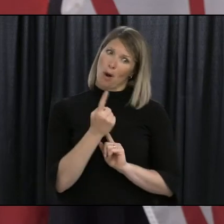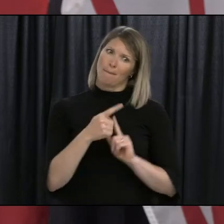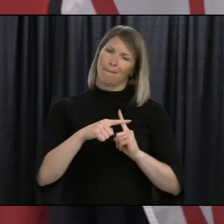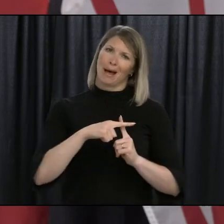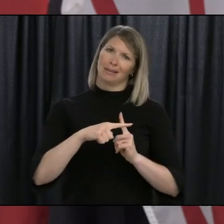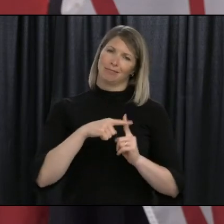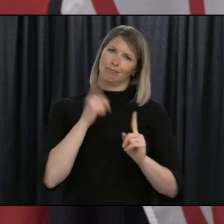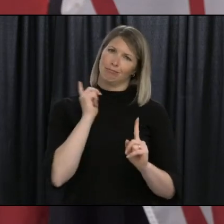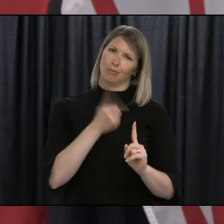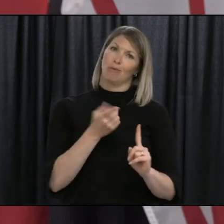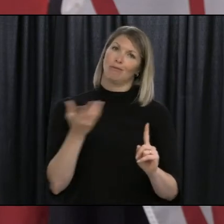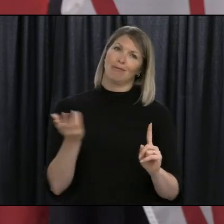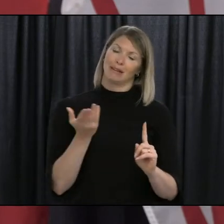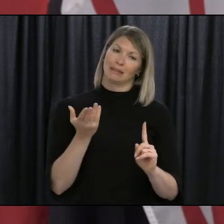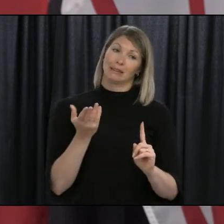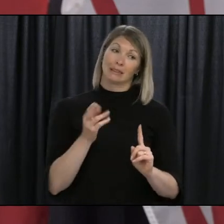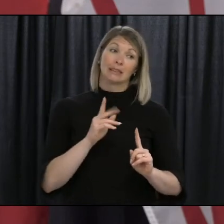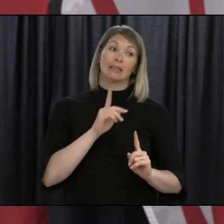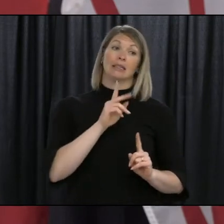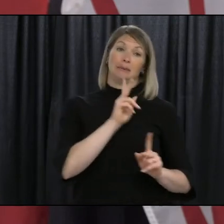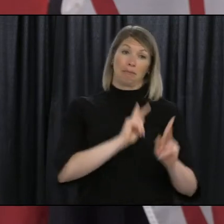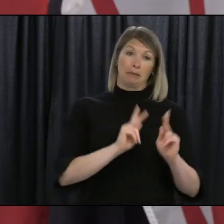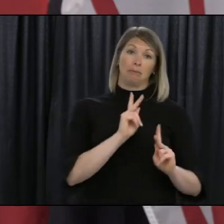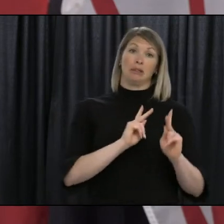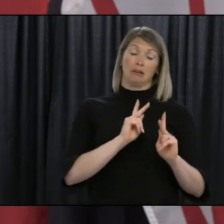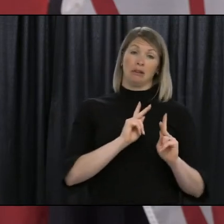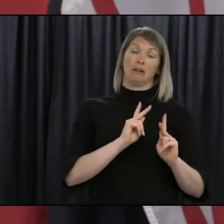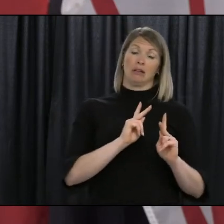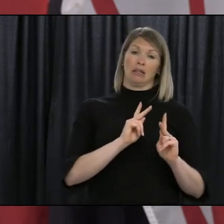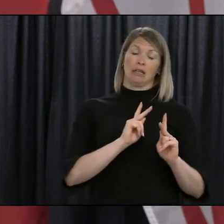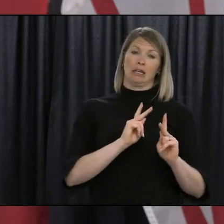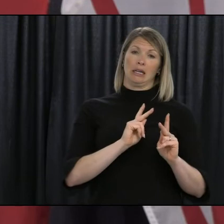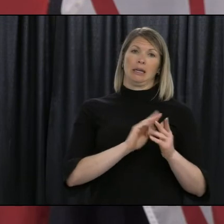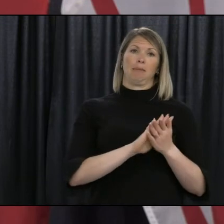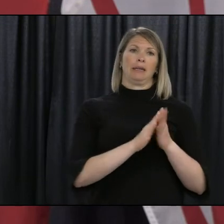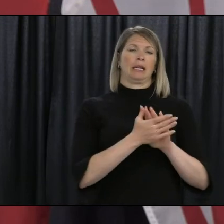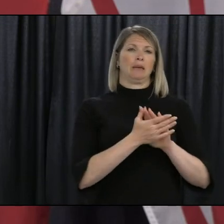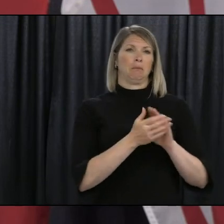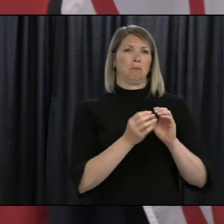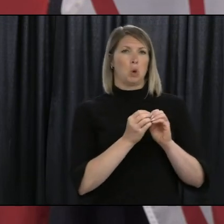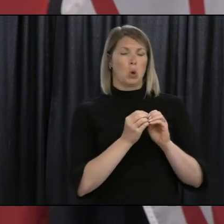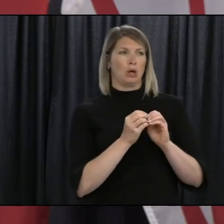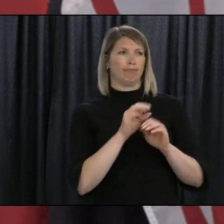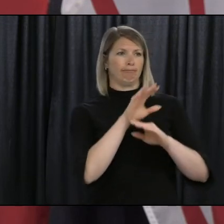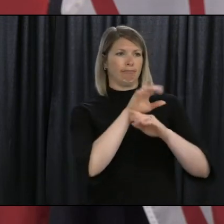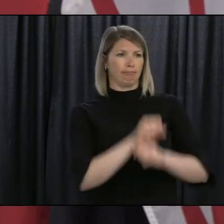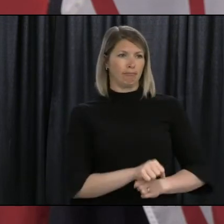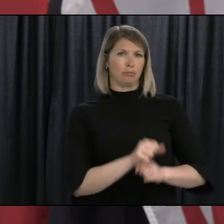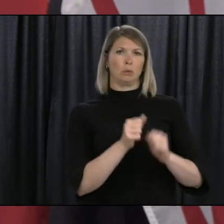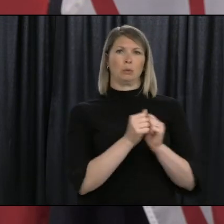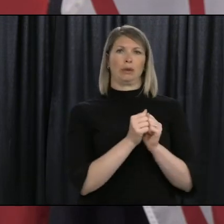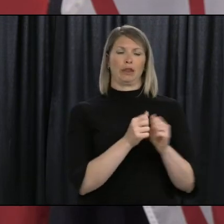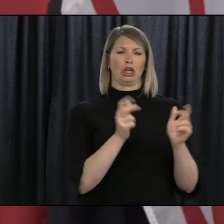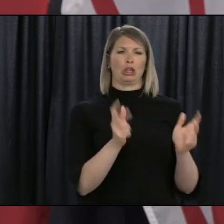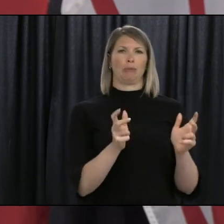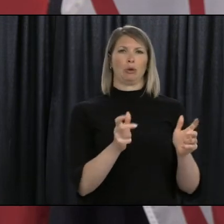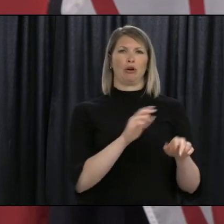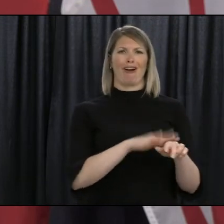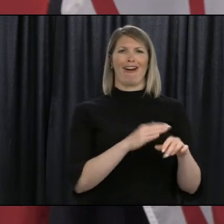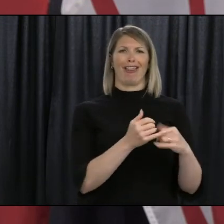that people have turned to digital government and